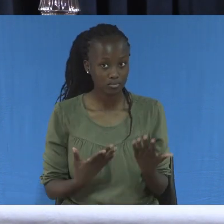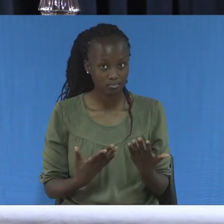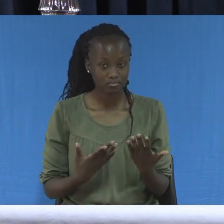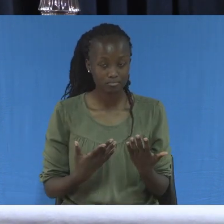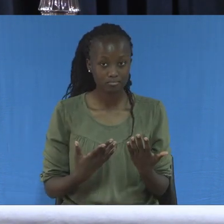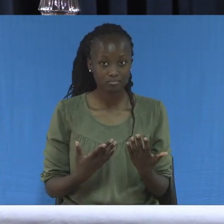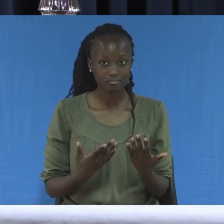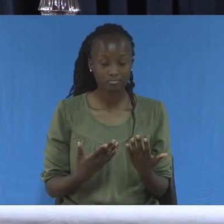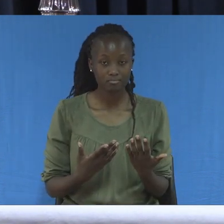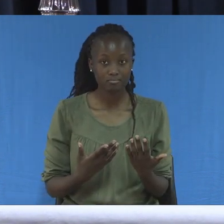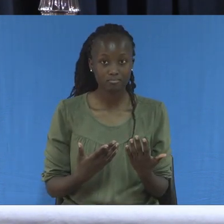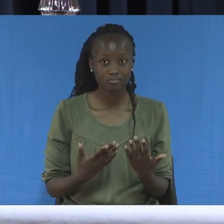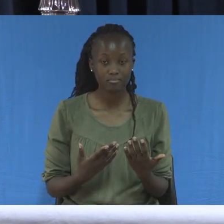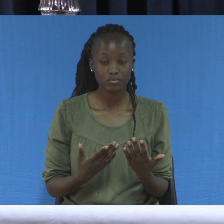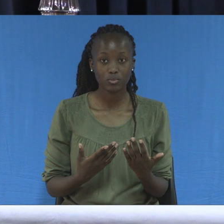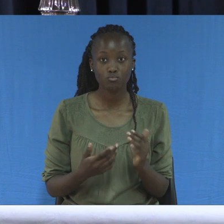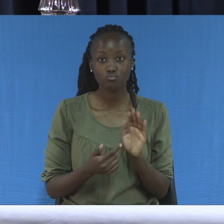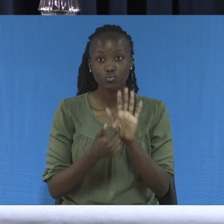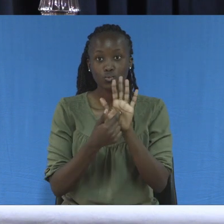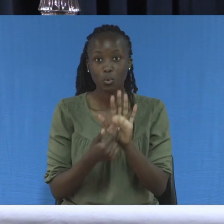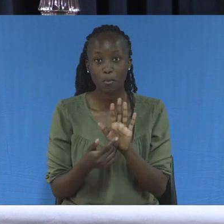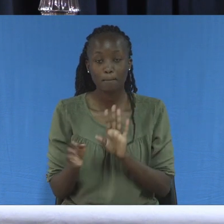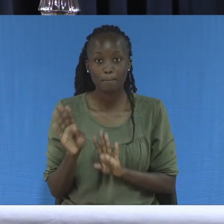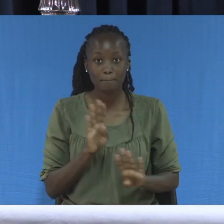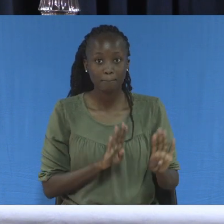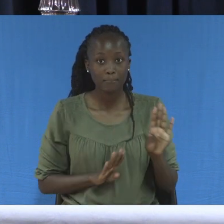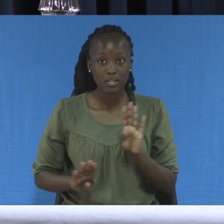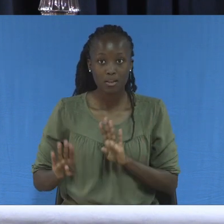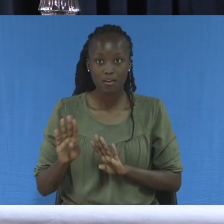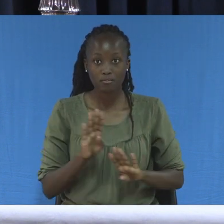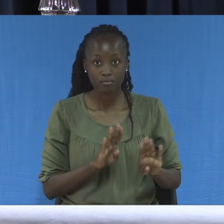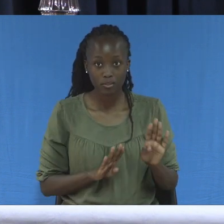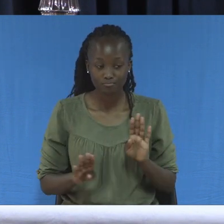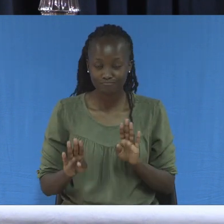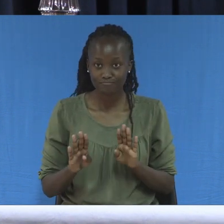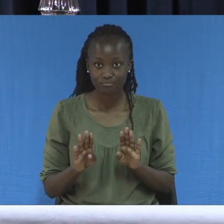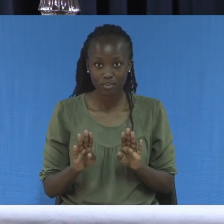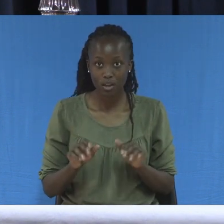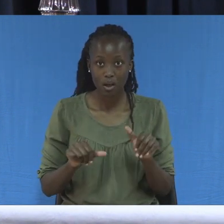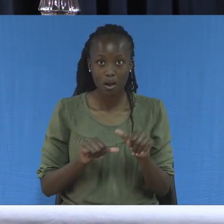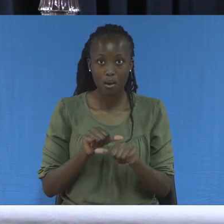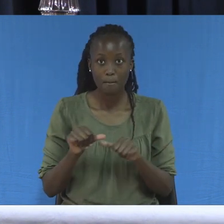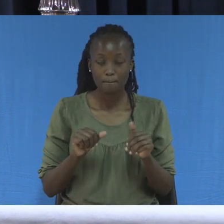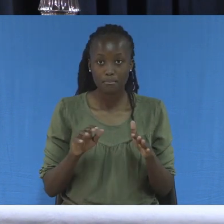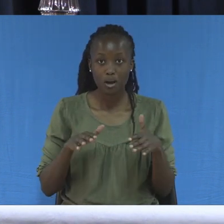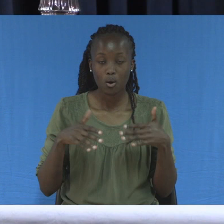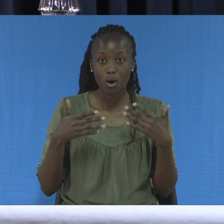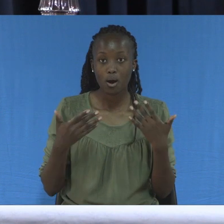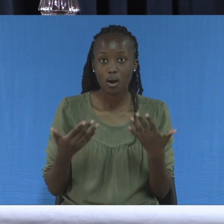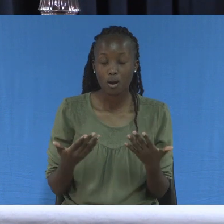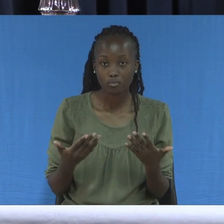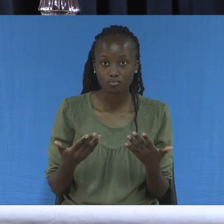offers moral or compass on how to deal